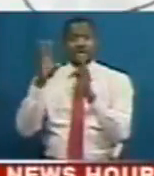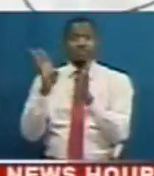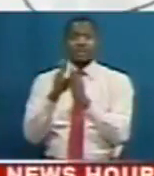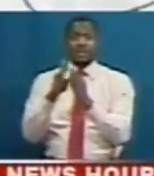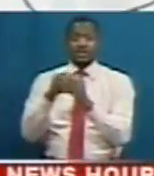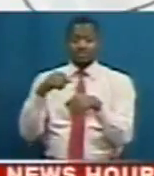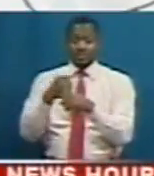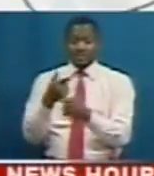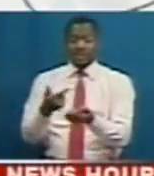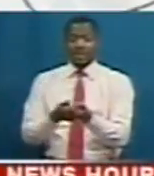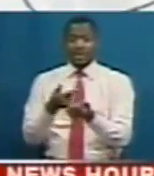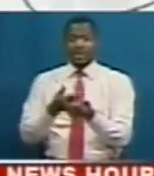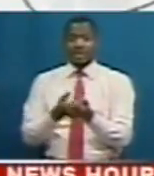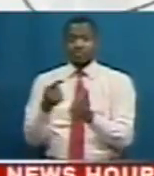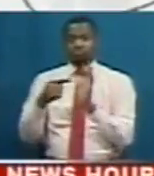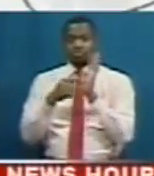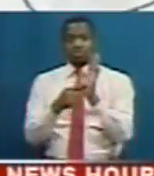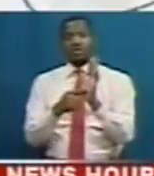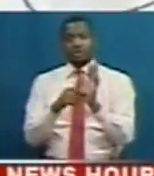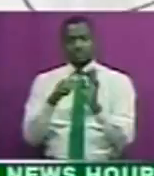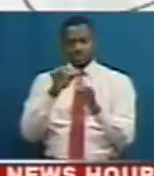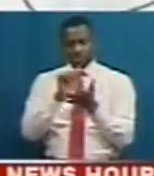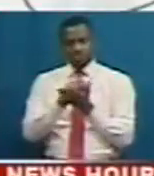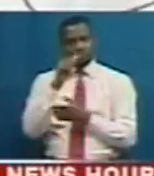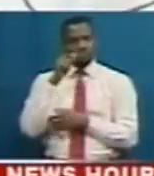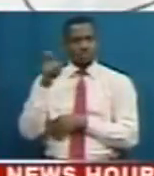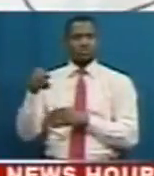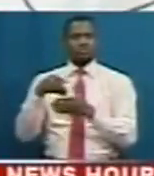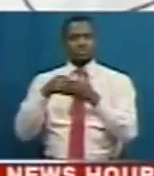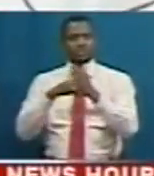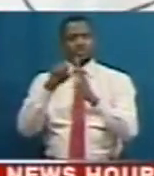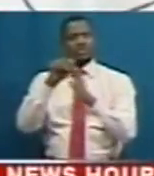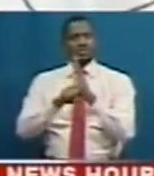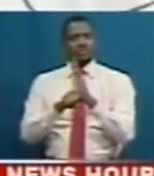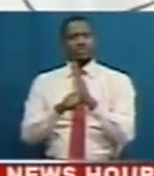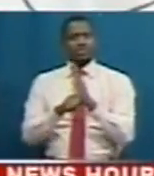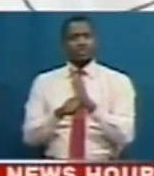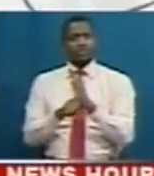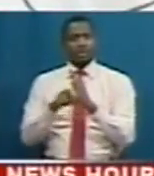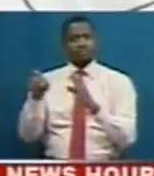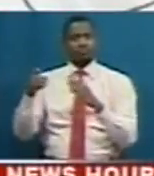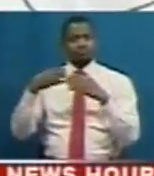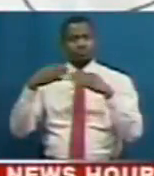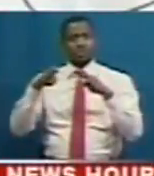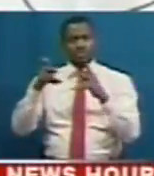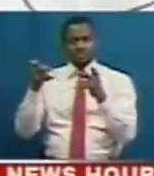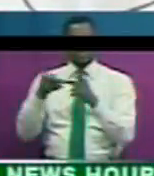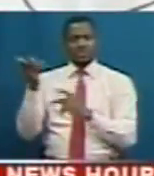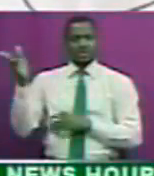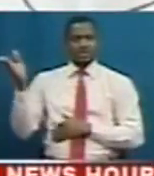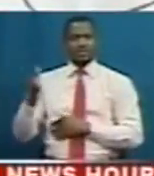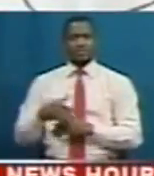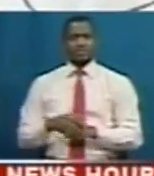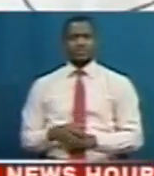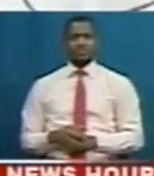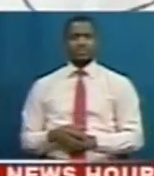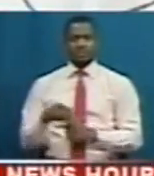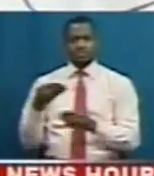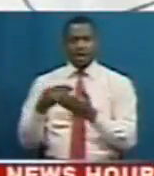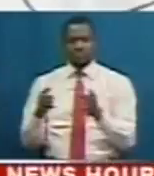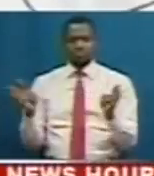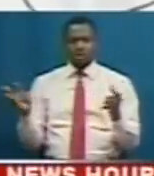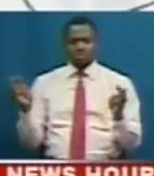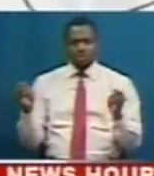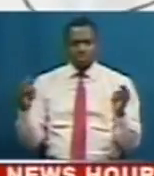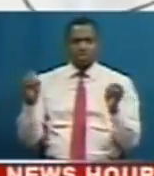first Made in Ghana exhibition was held under her leadership. It was held at Baden Power Hall. She managed to